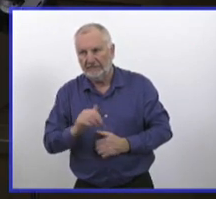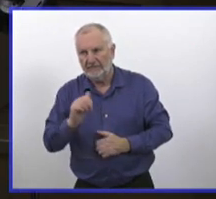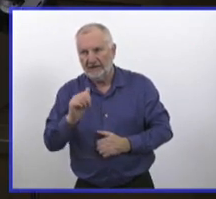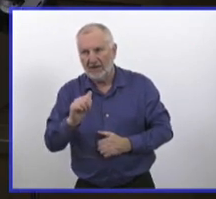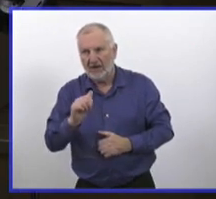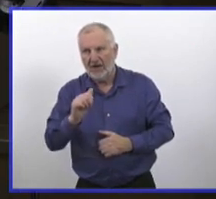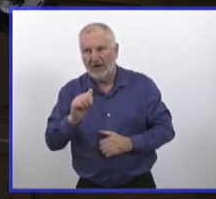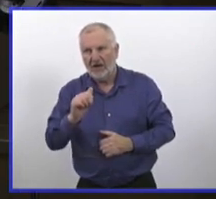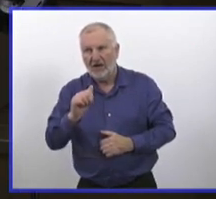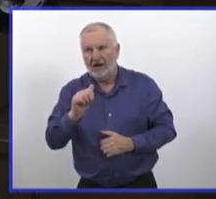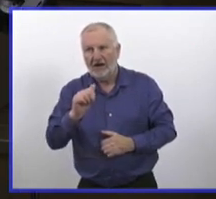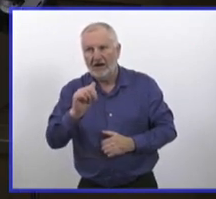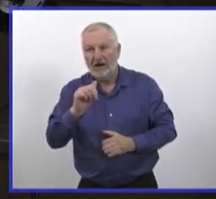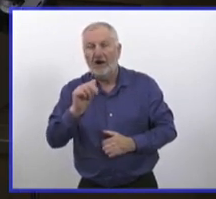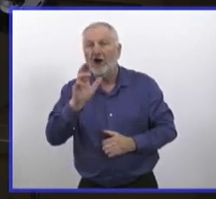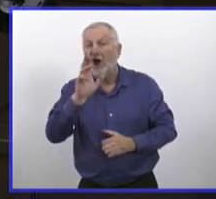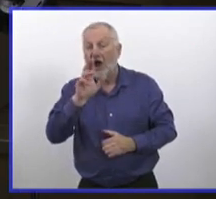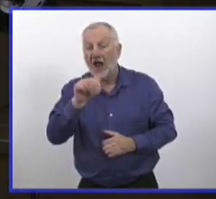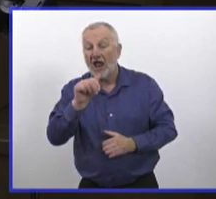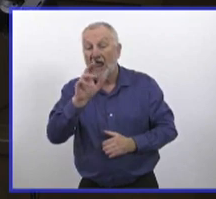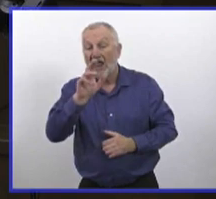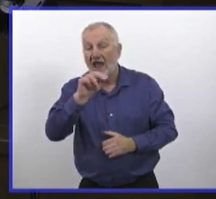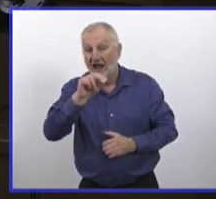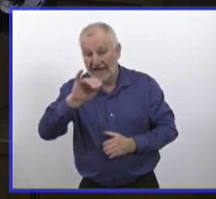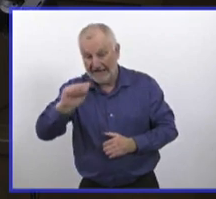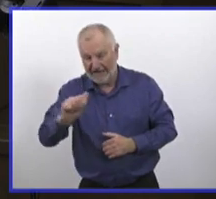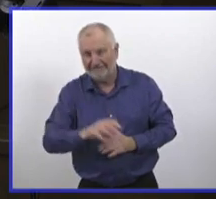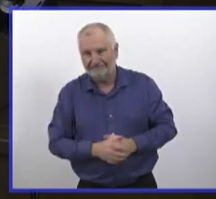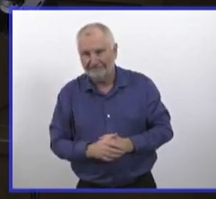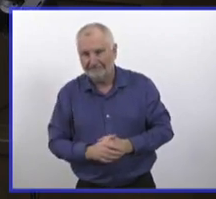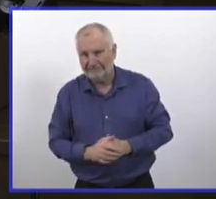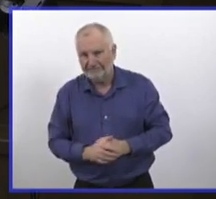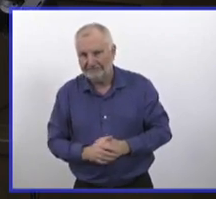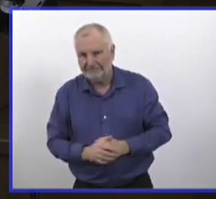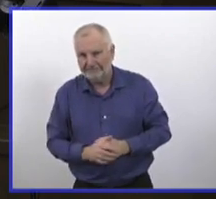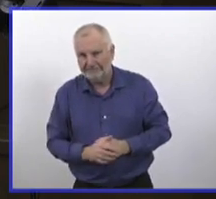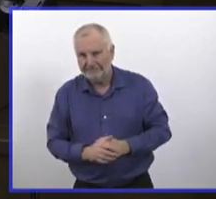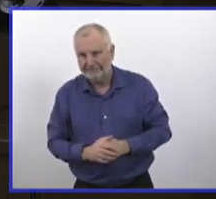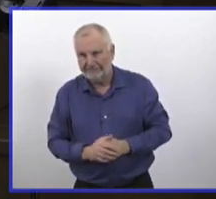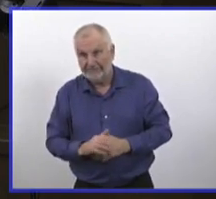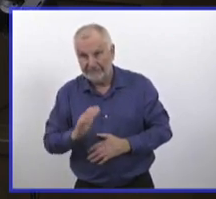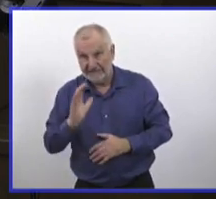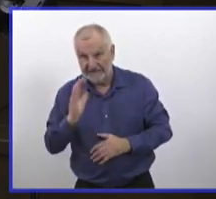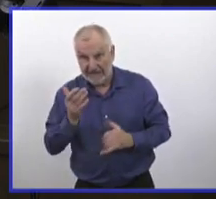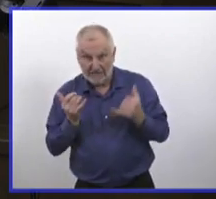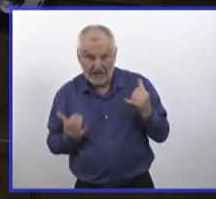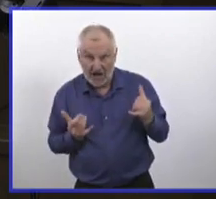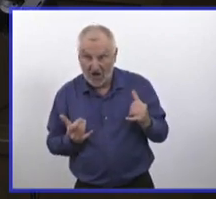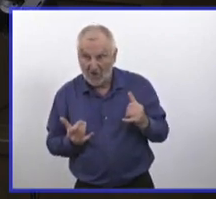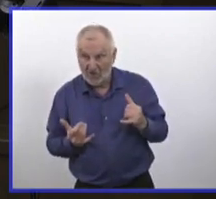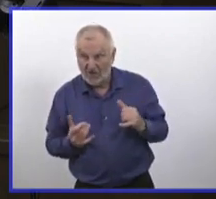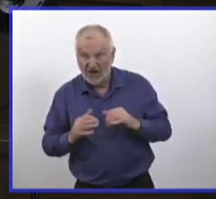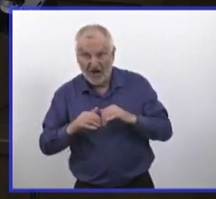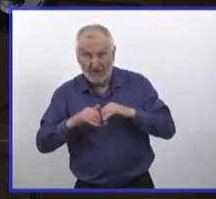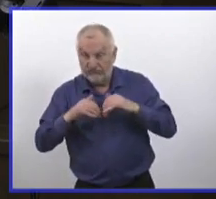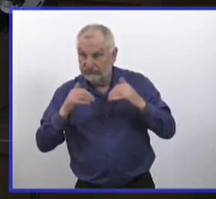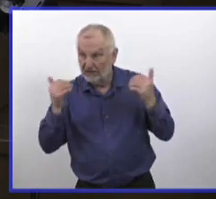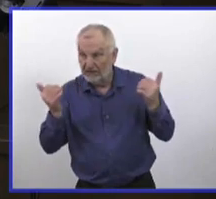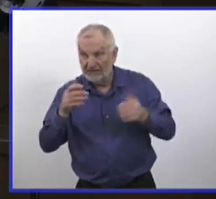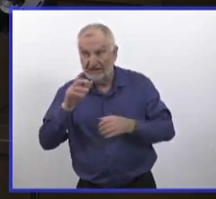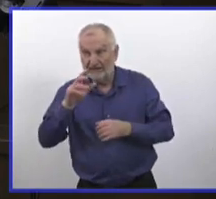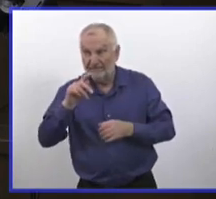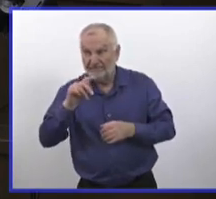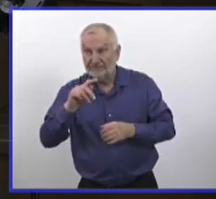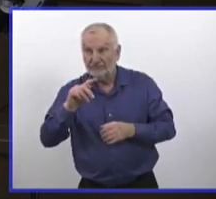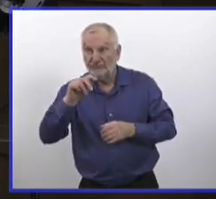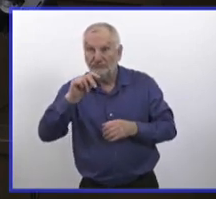Good afternoon. Right now it seems like we don't have a lot of trial information for the vaccine being used on